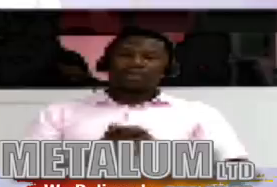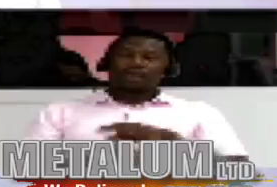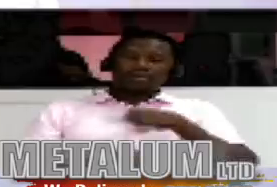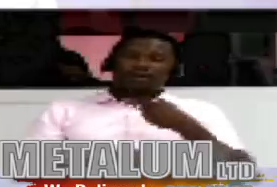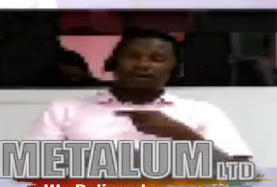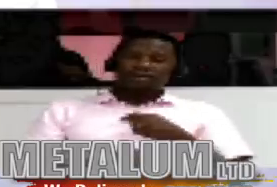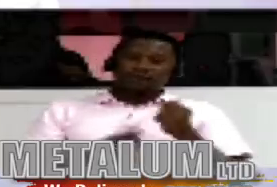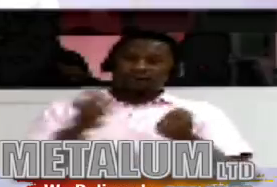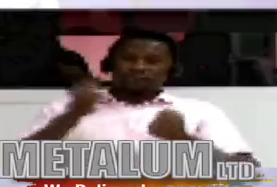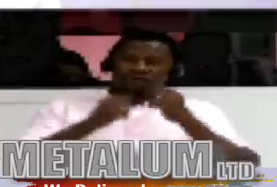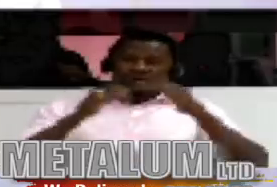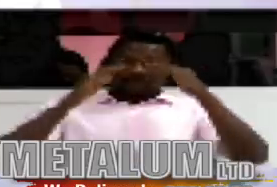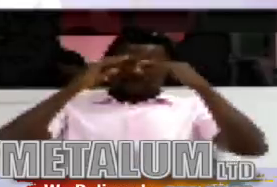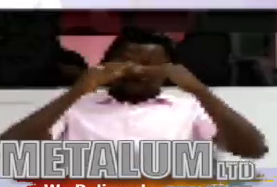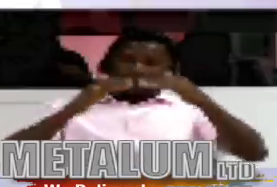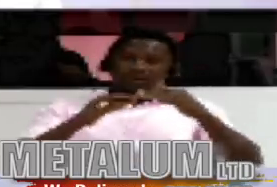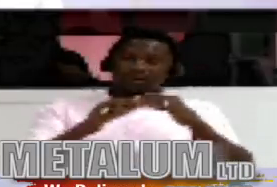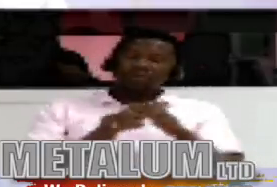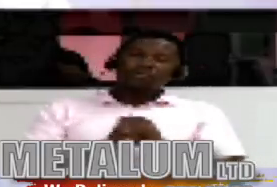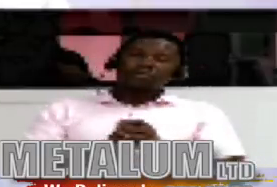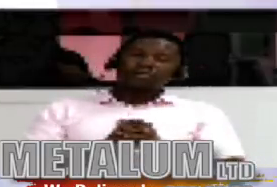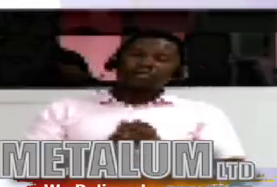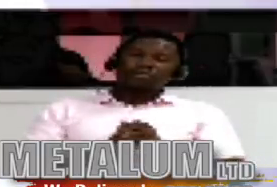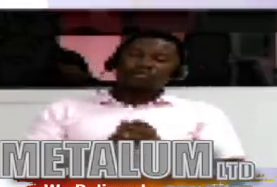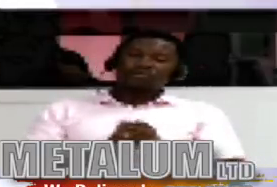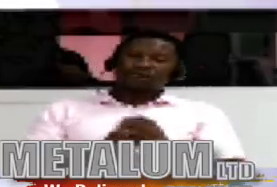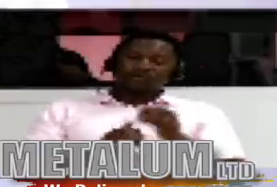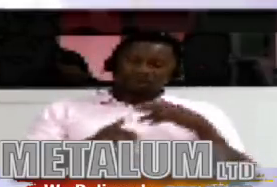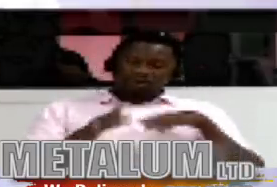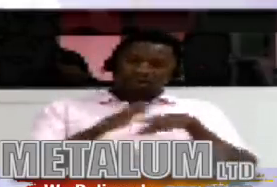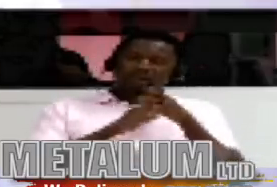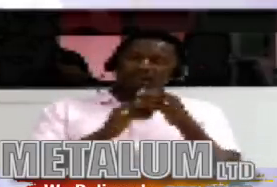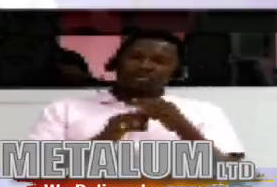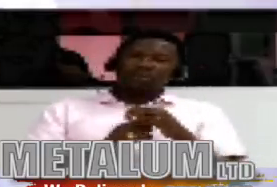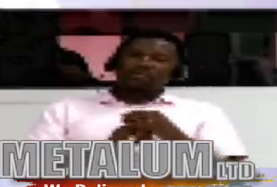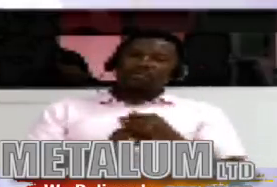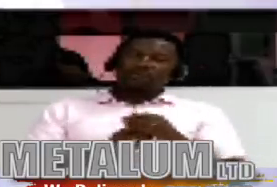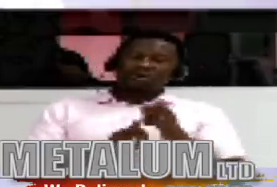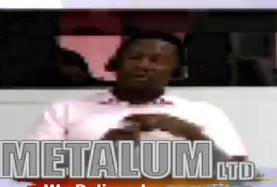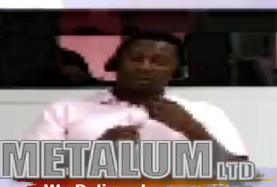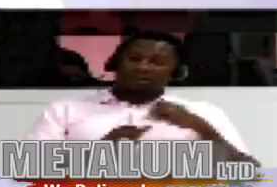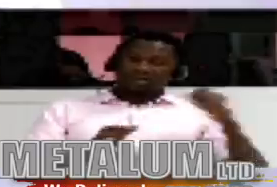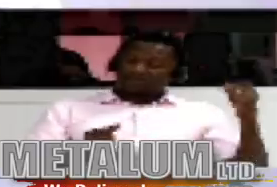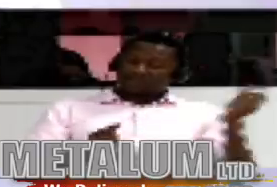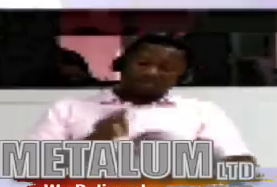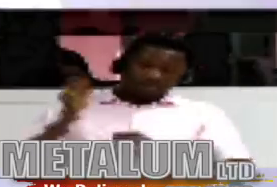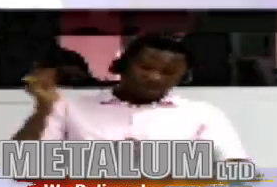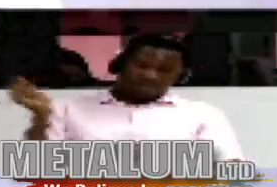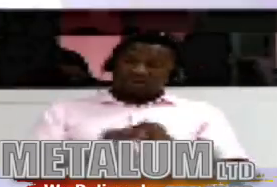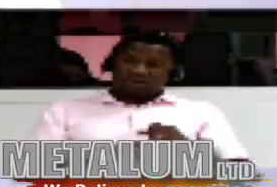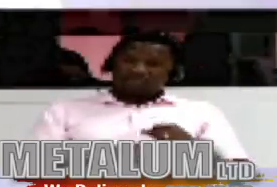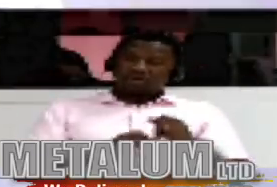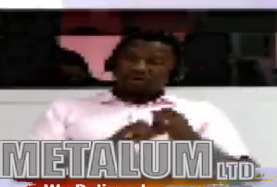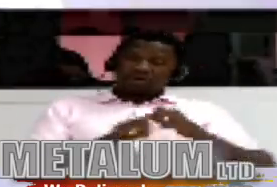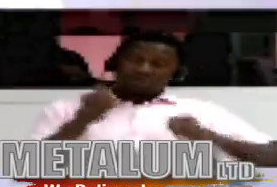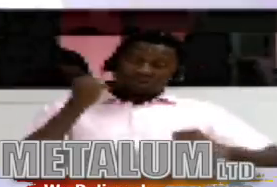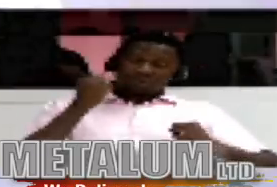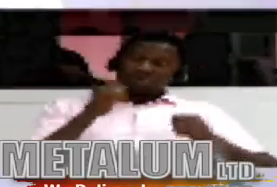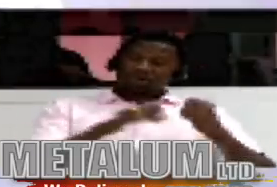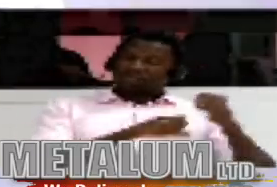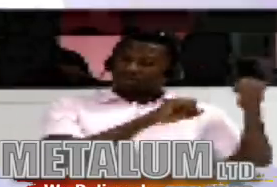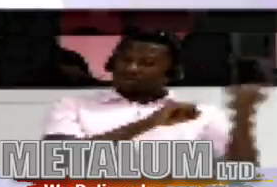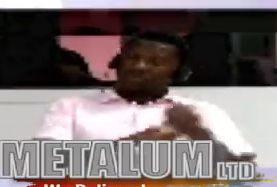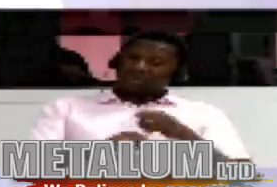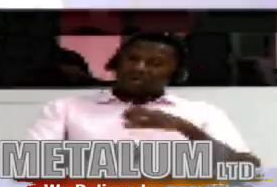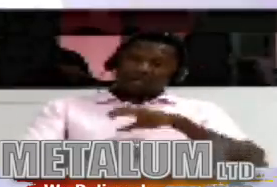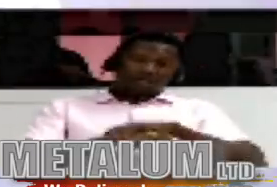their costa was standing by, and then all of a sudden they were taking me, they are hitting me seriously with gun butts,